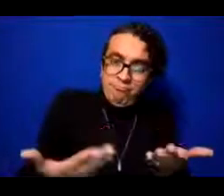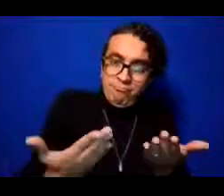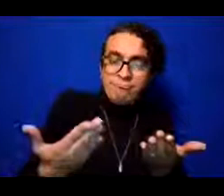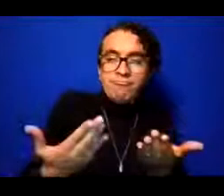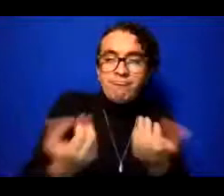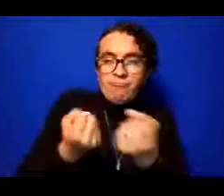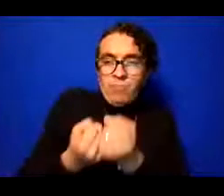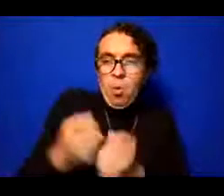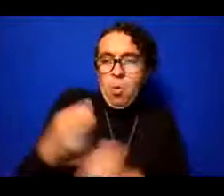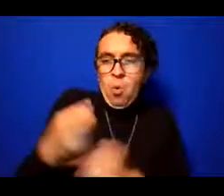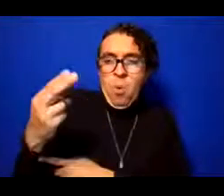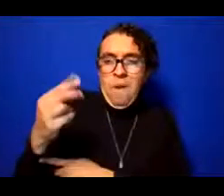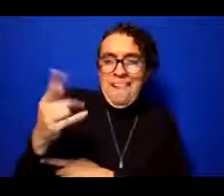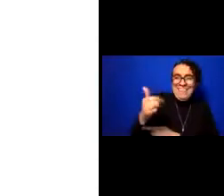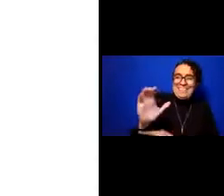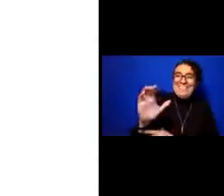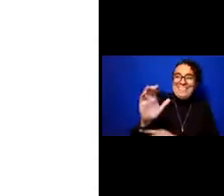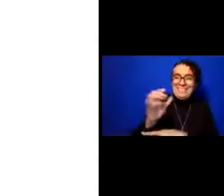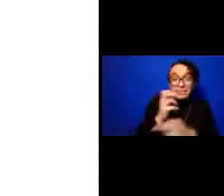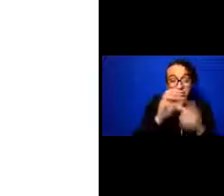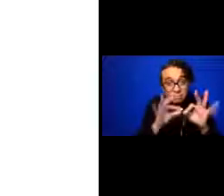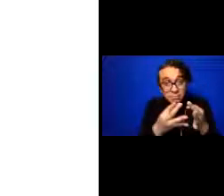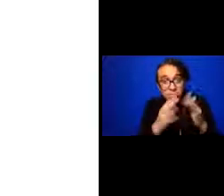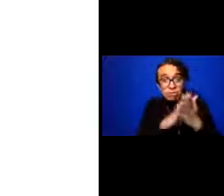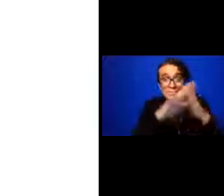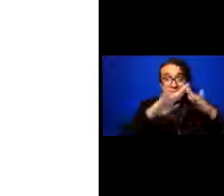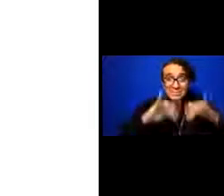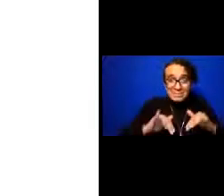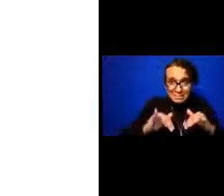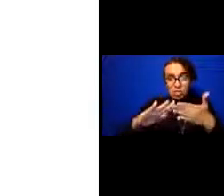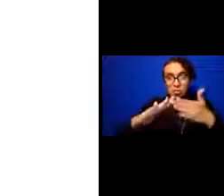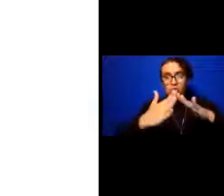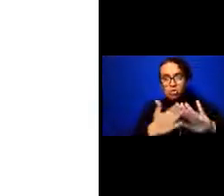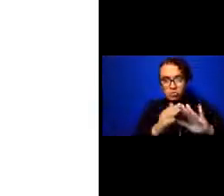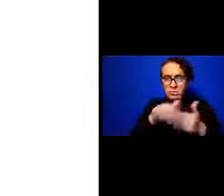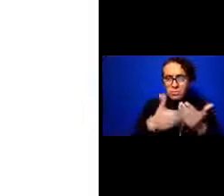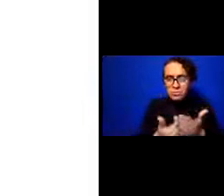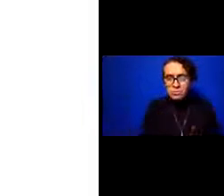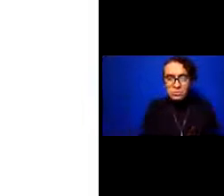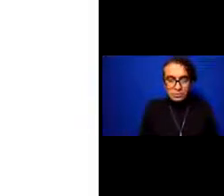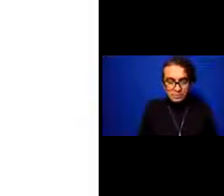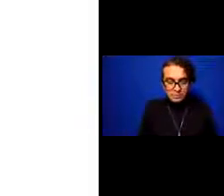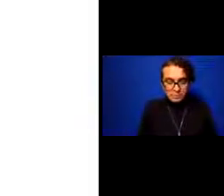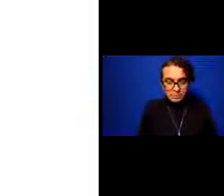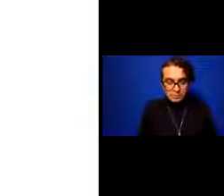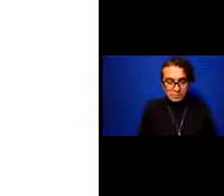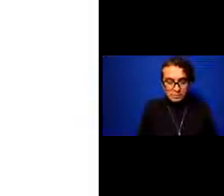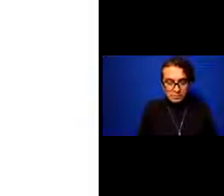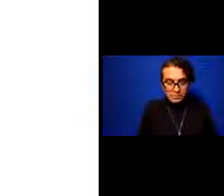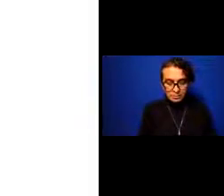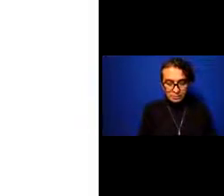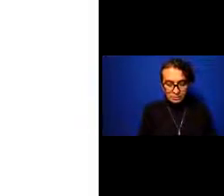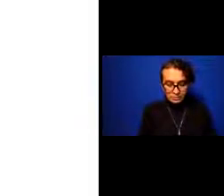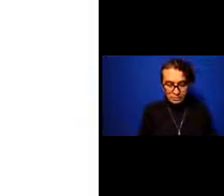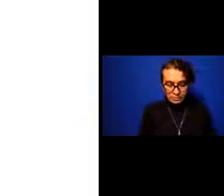includes families, school systems, and the community. Because we're really wanting to strengthen the overall well-being, not only of our kids, but